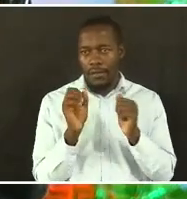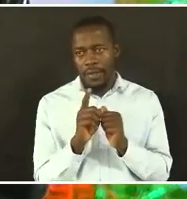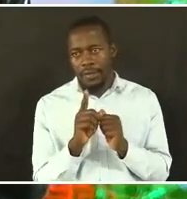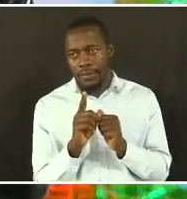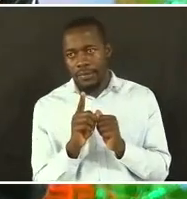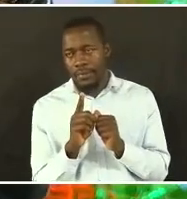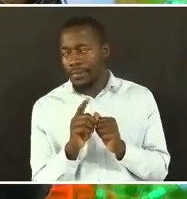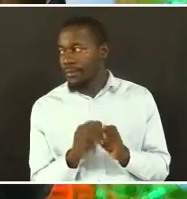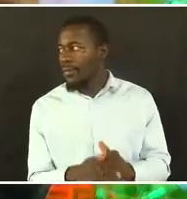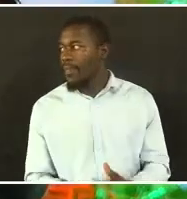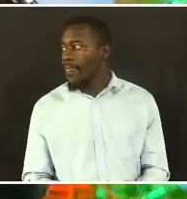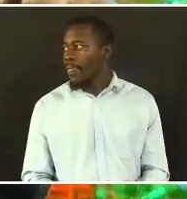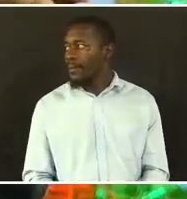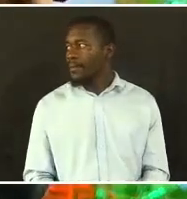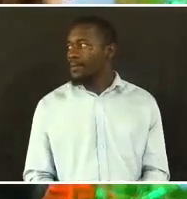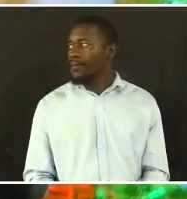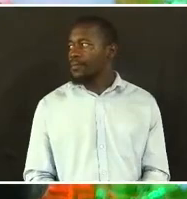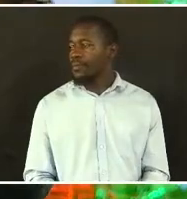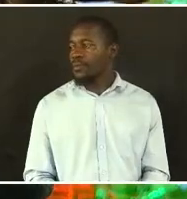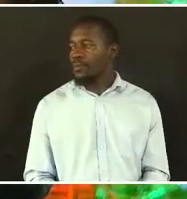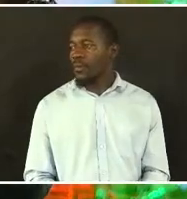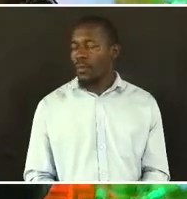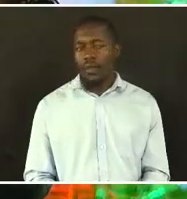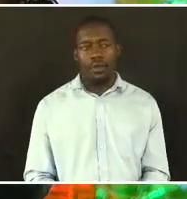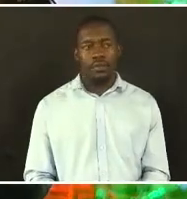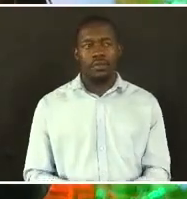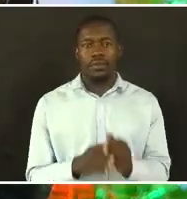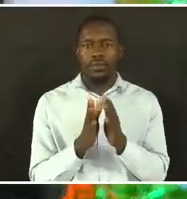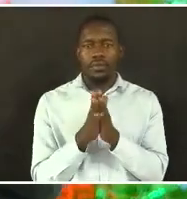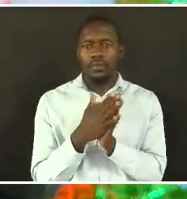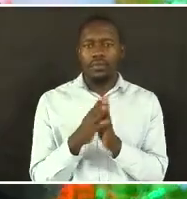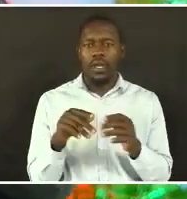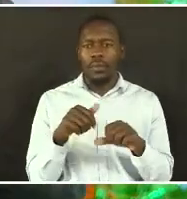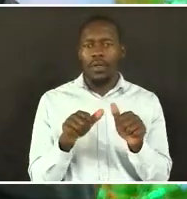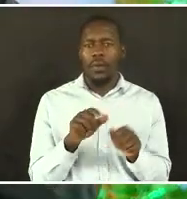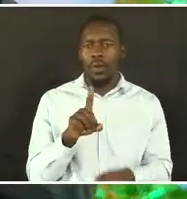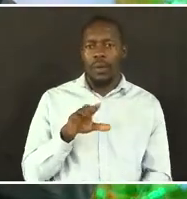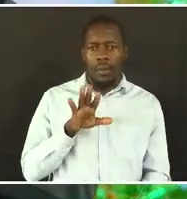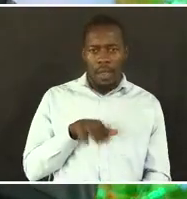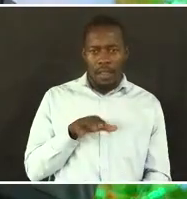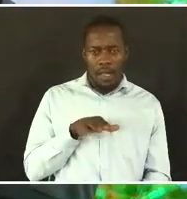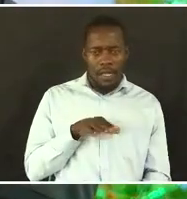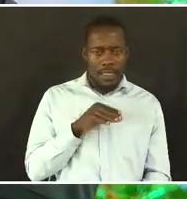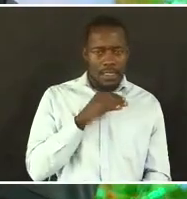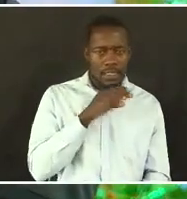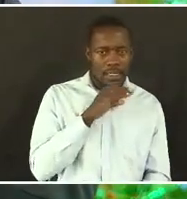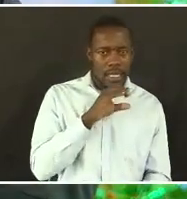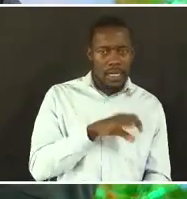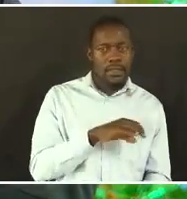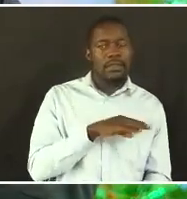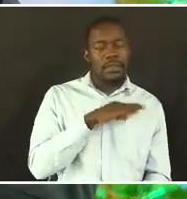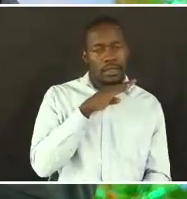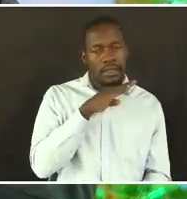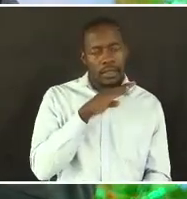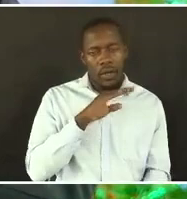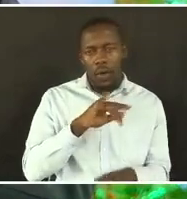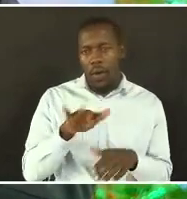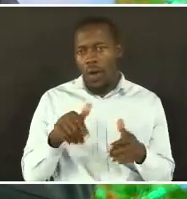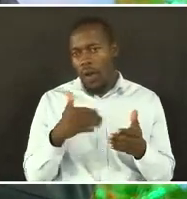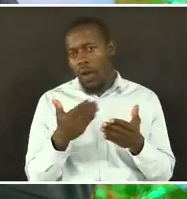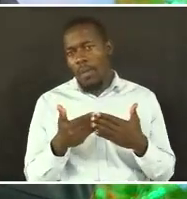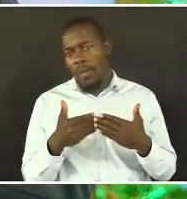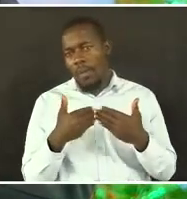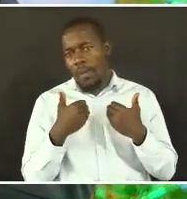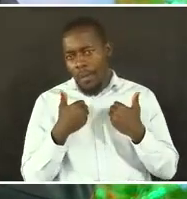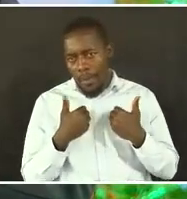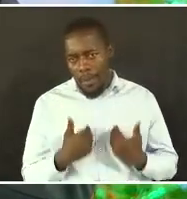the widow of Nain has lost the son. Everyone is crying about. Then the Bible says